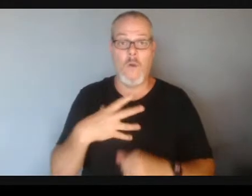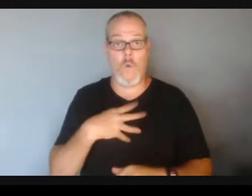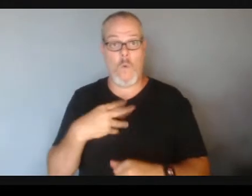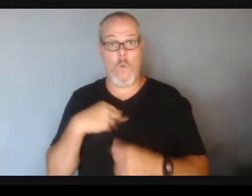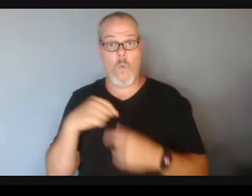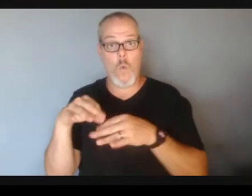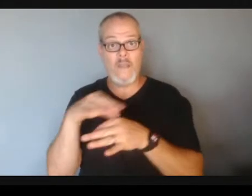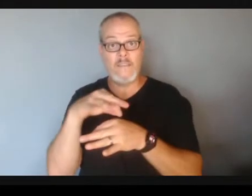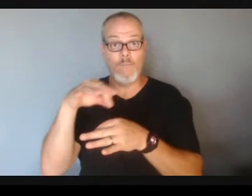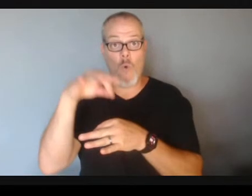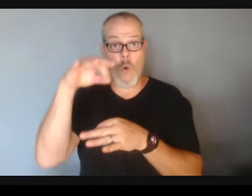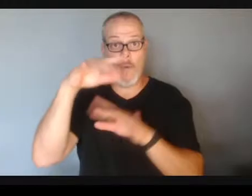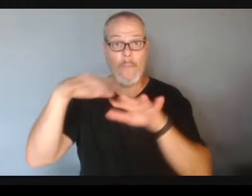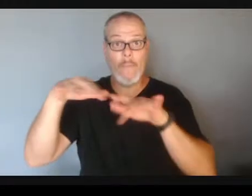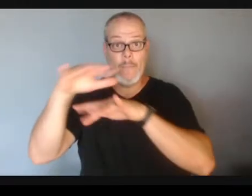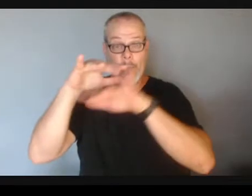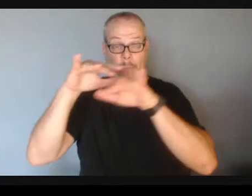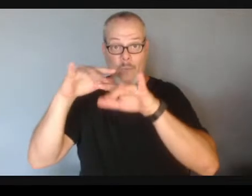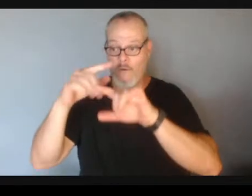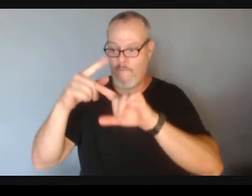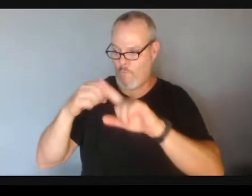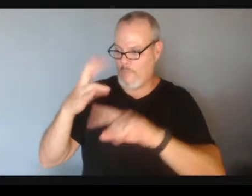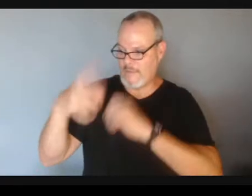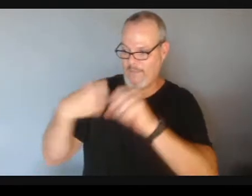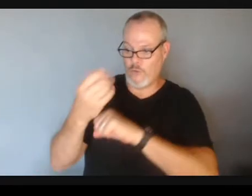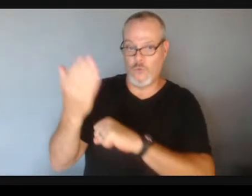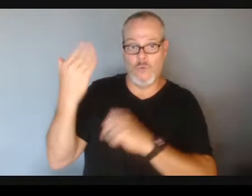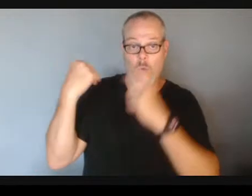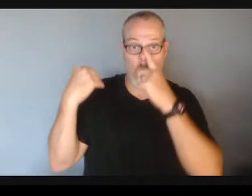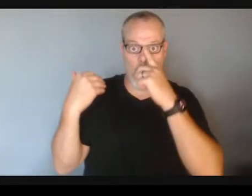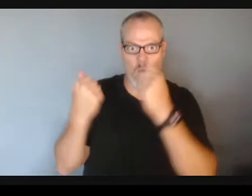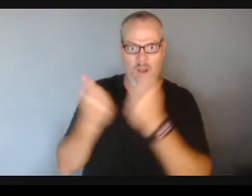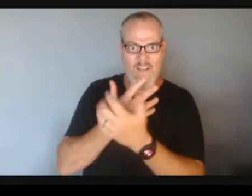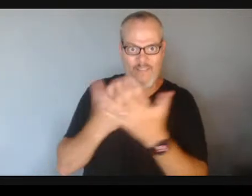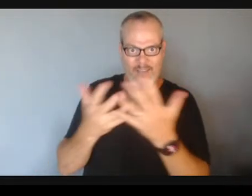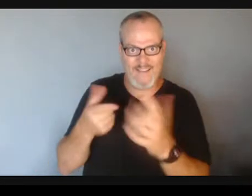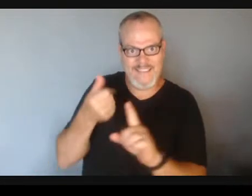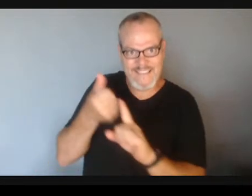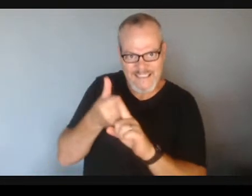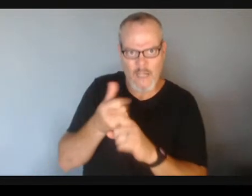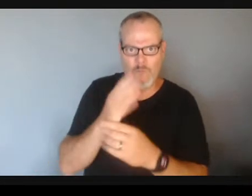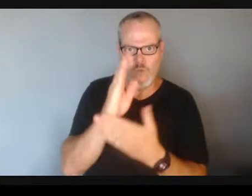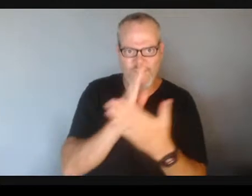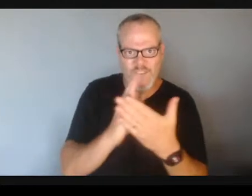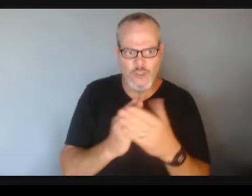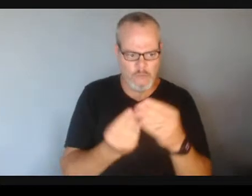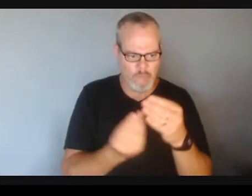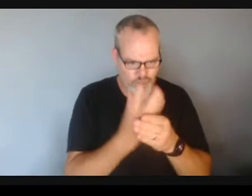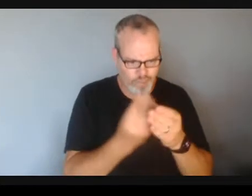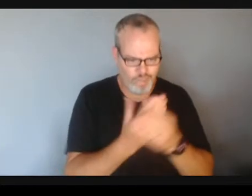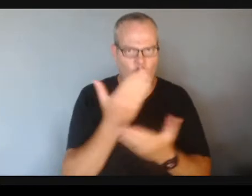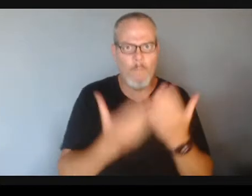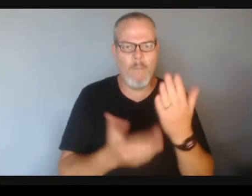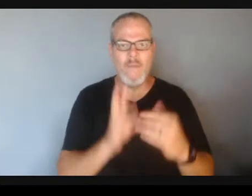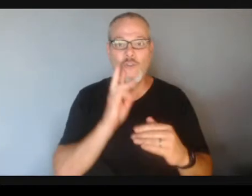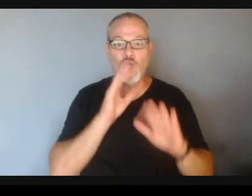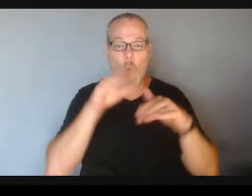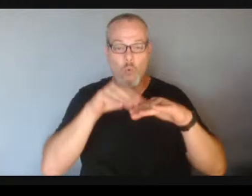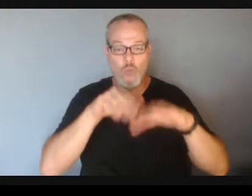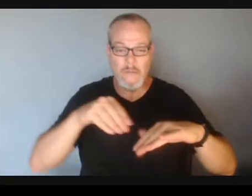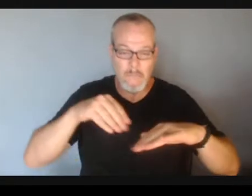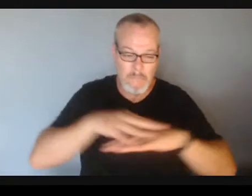it, 2018 clearly always was, a fissure or an ocean entry. Or black